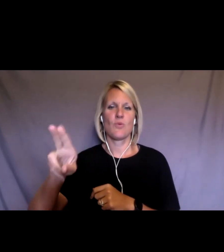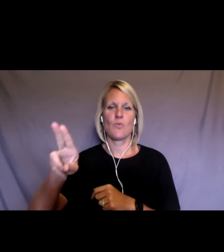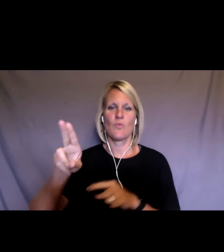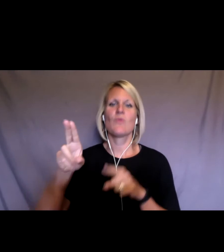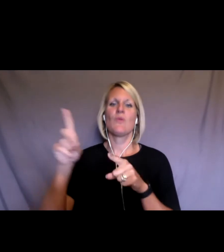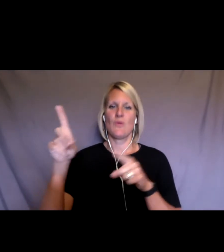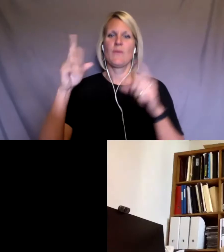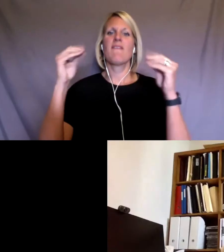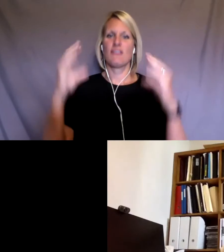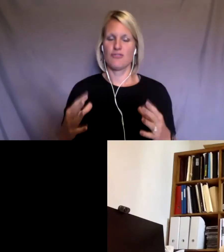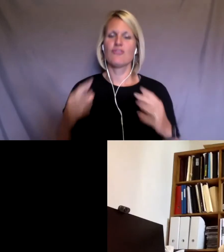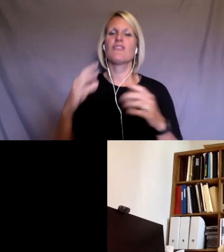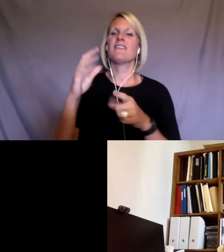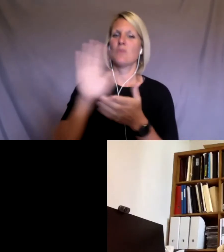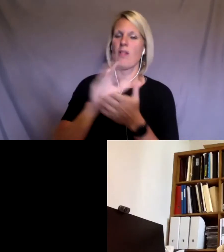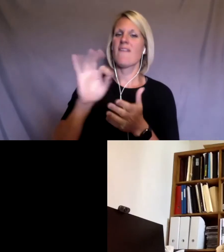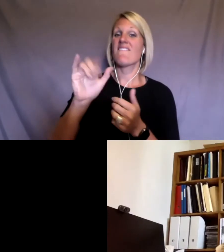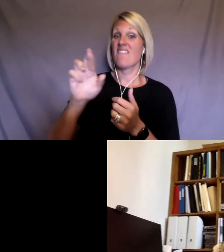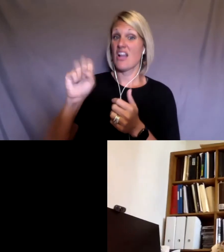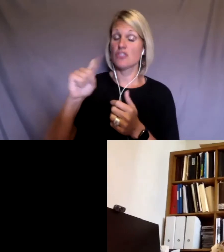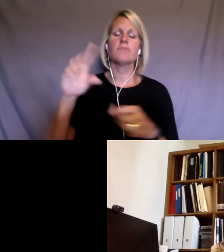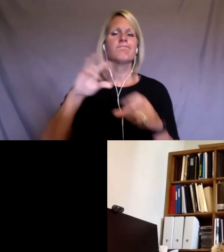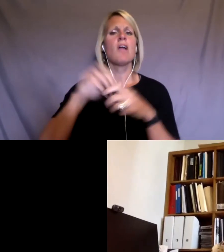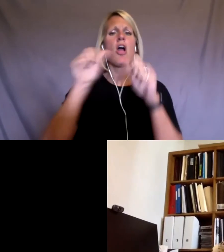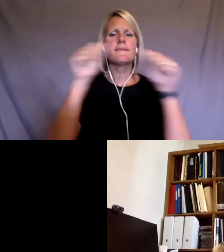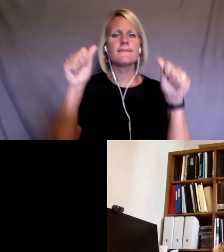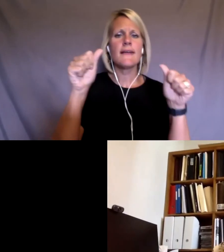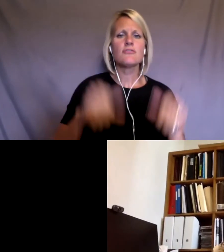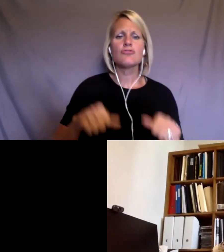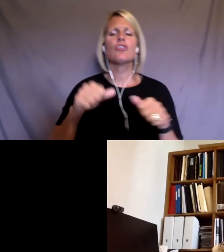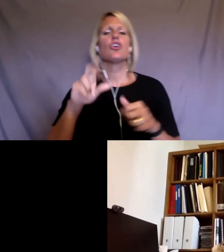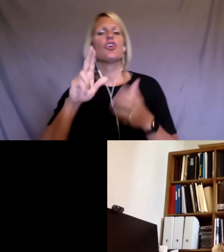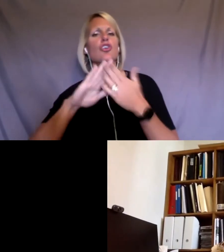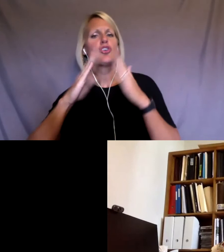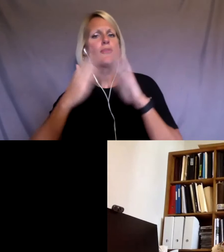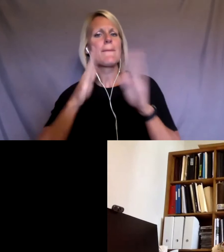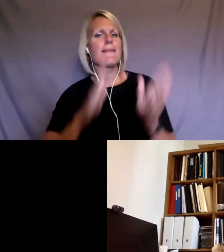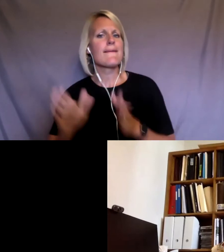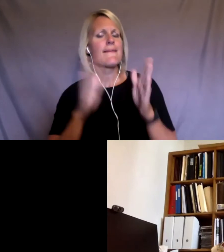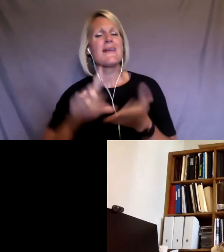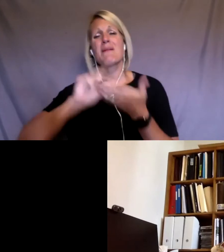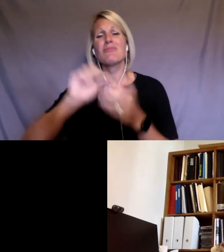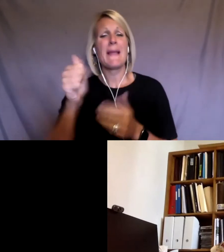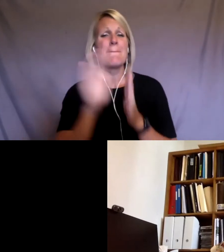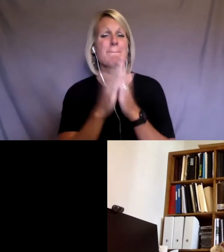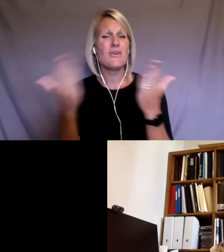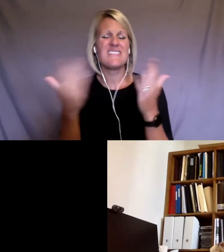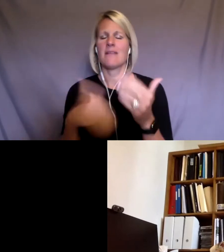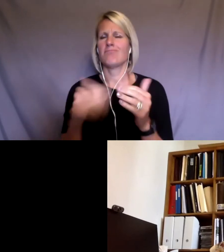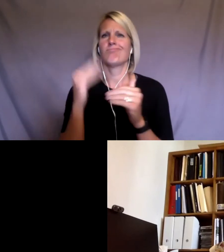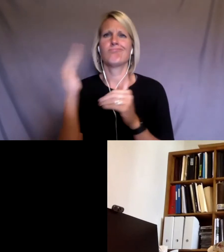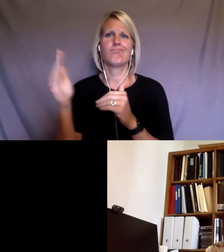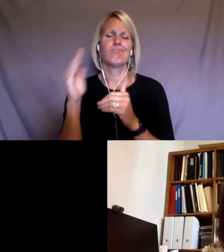Public Affairs. She holds degrees in architecture and urban planning and has published 10 books and more than 100 articles on issues of urban